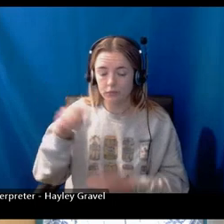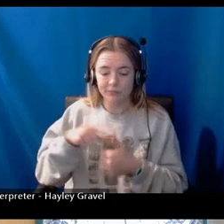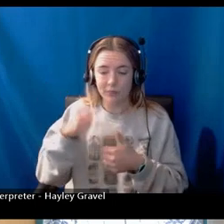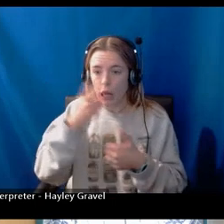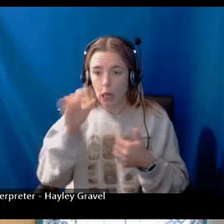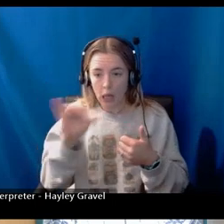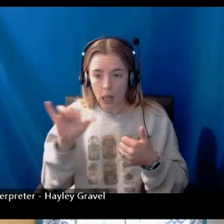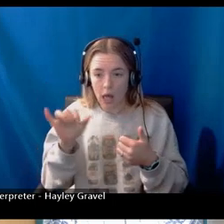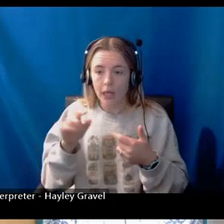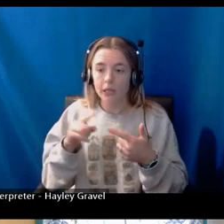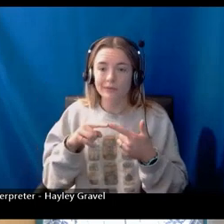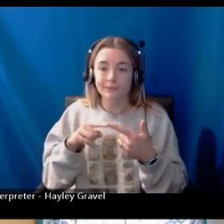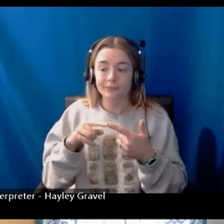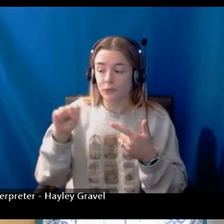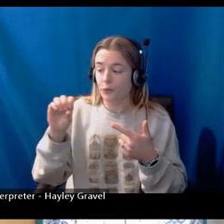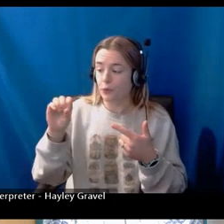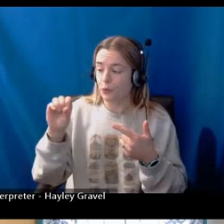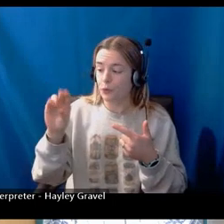How are you going to use them?